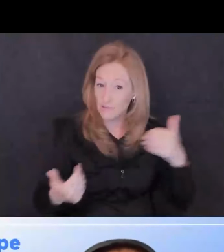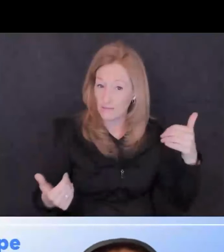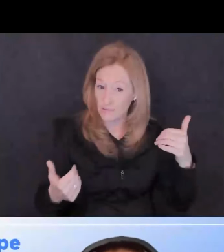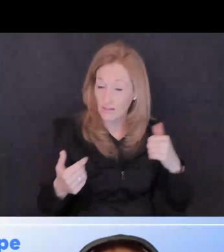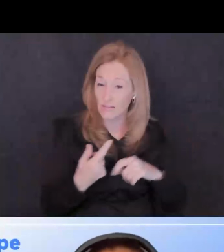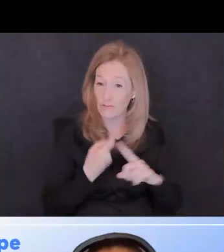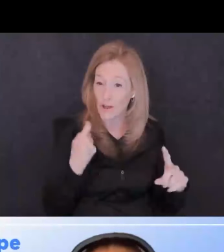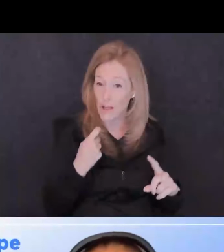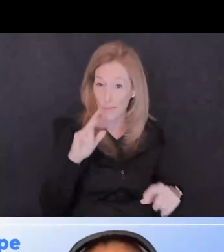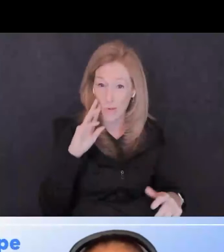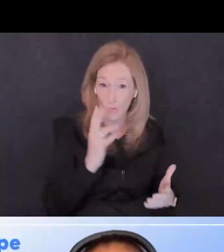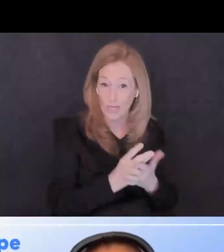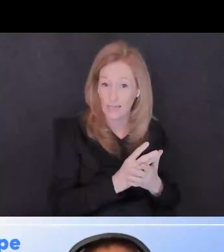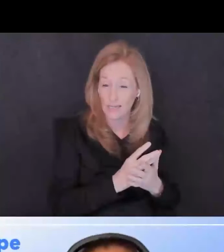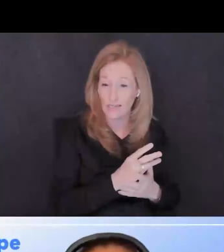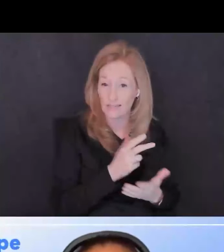and a police car.